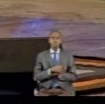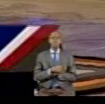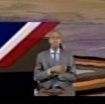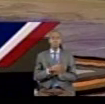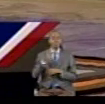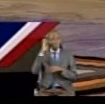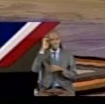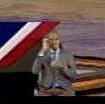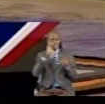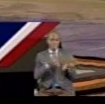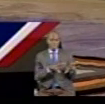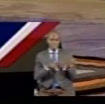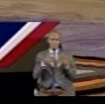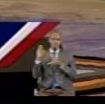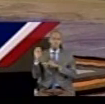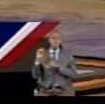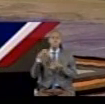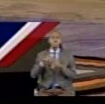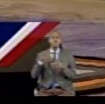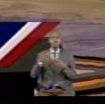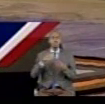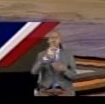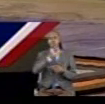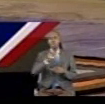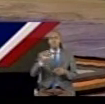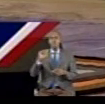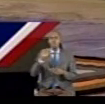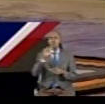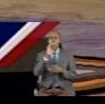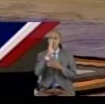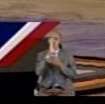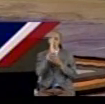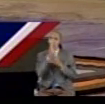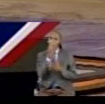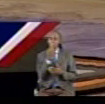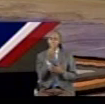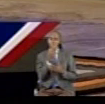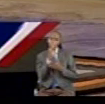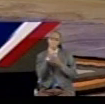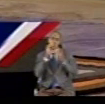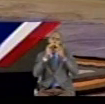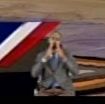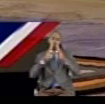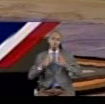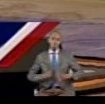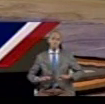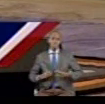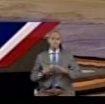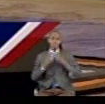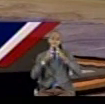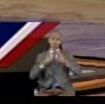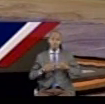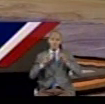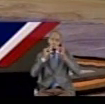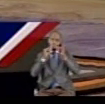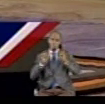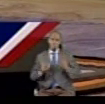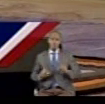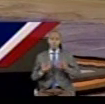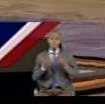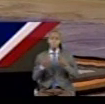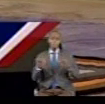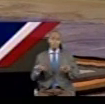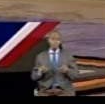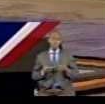departed into a solitary place where he could have quietness, where he could pray and talk to